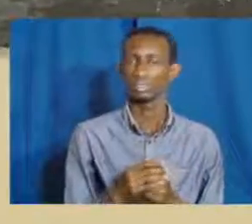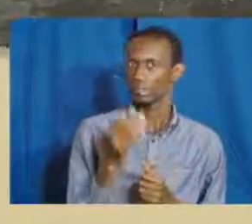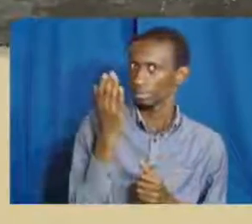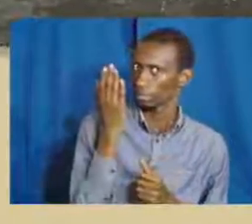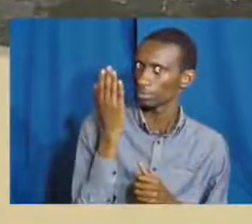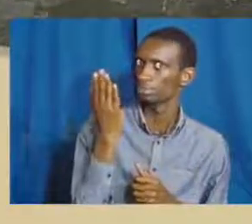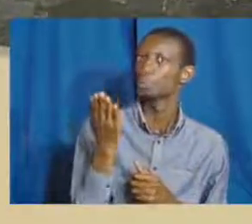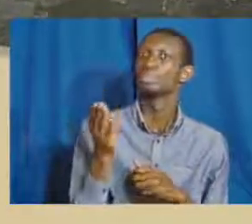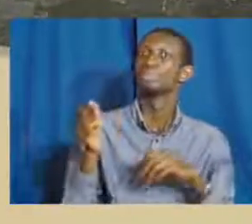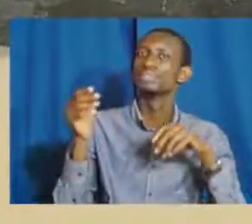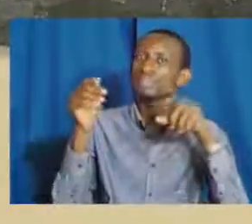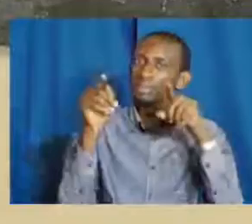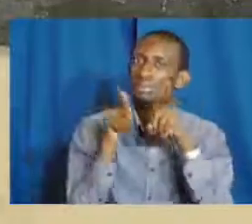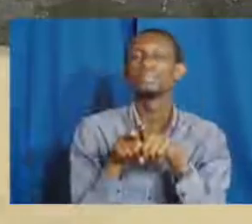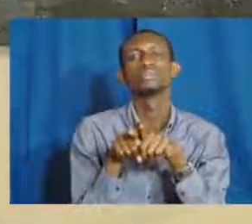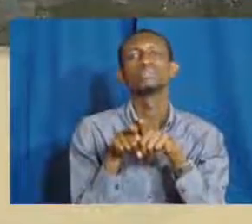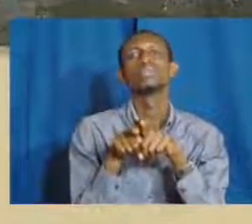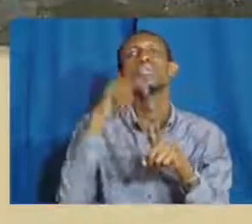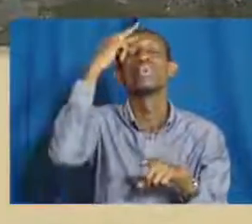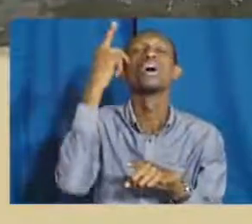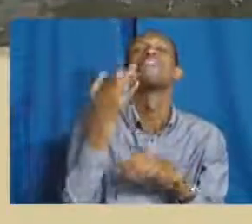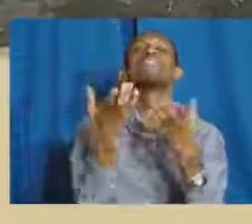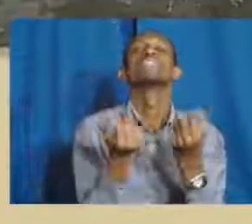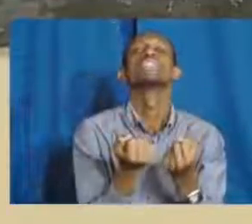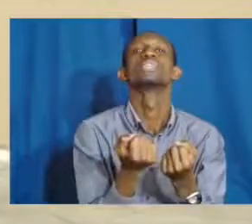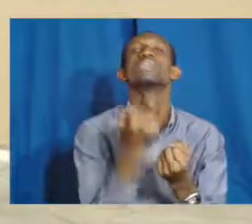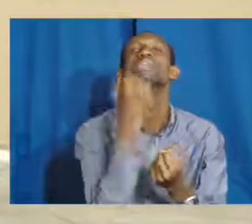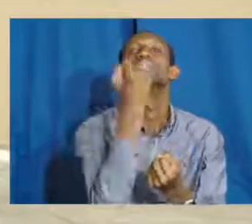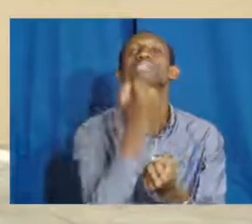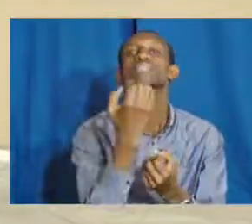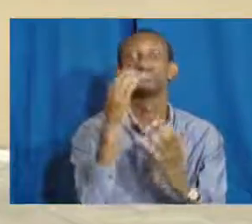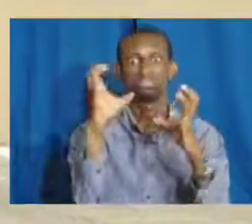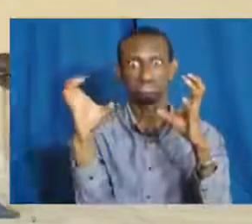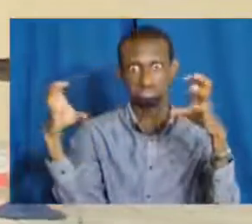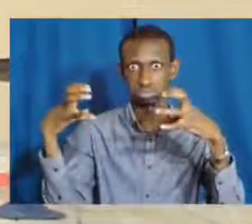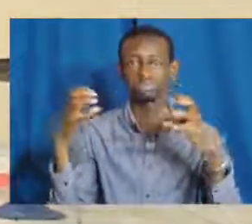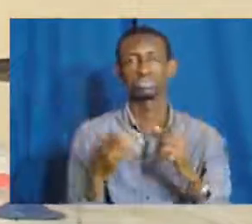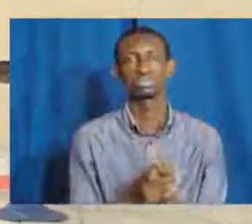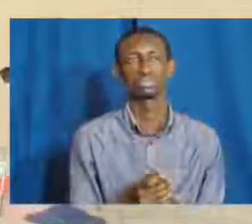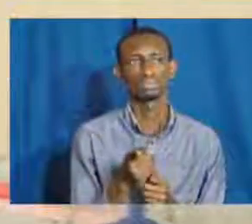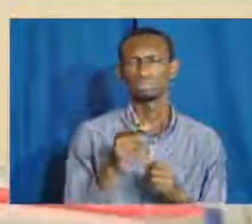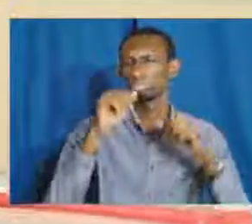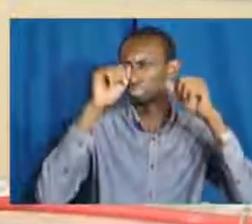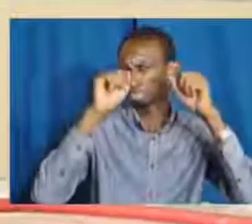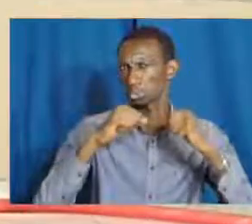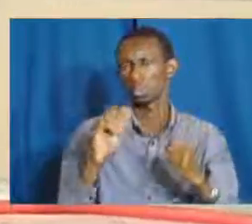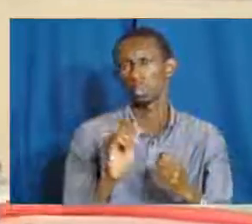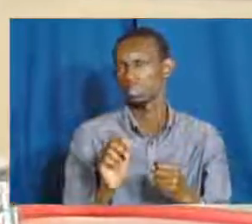in the same, that is why we have S block. So you can write any other element here, its electronic